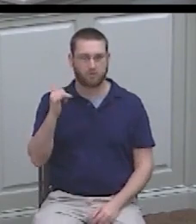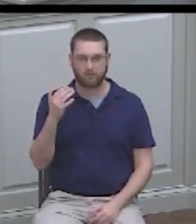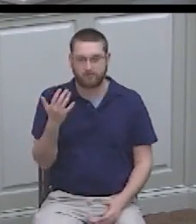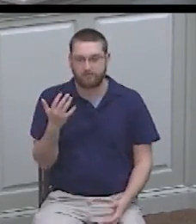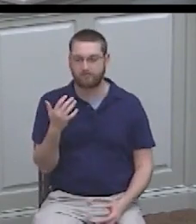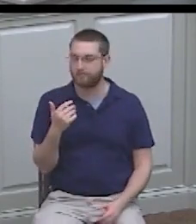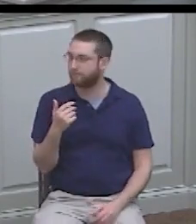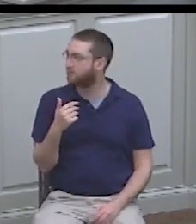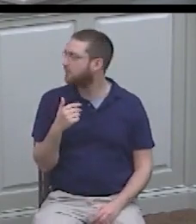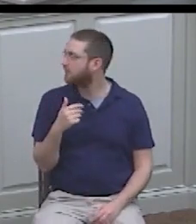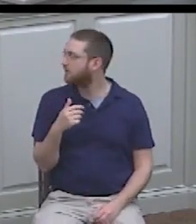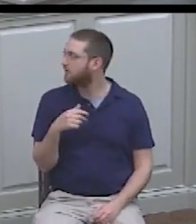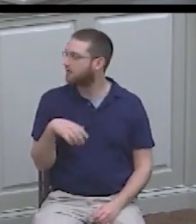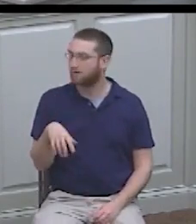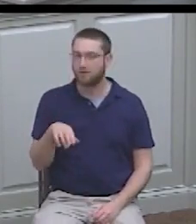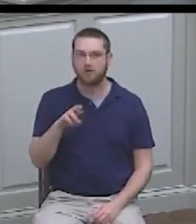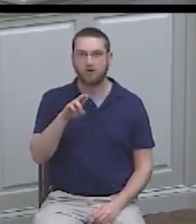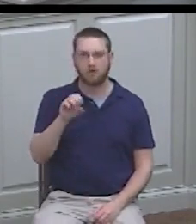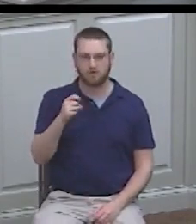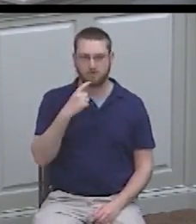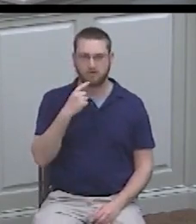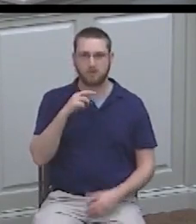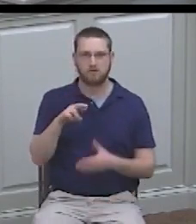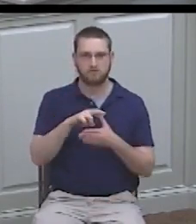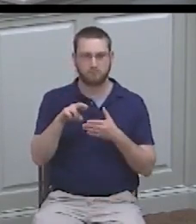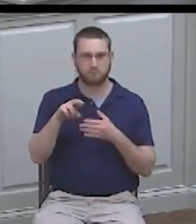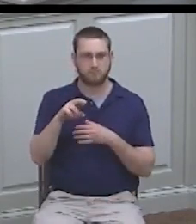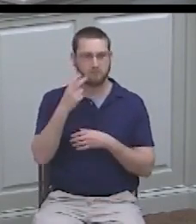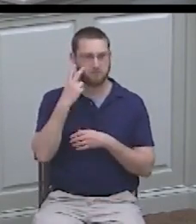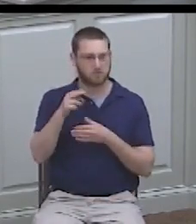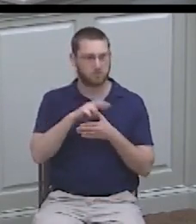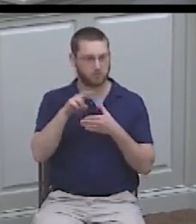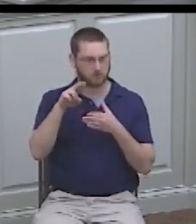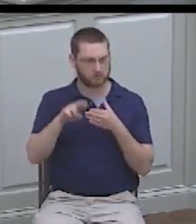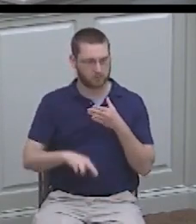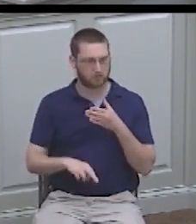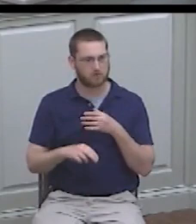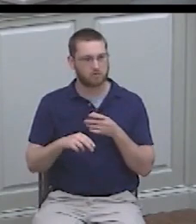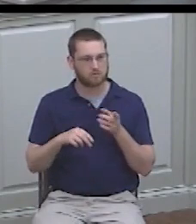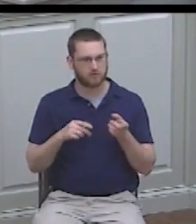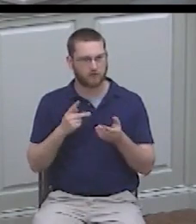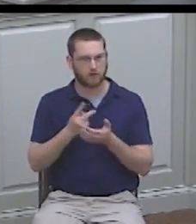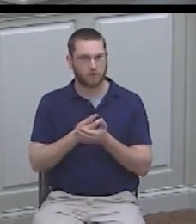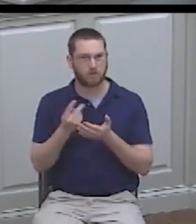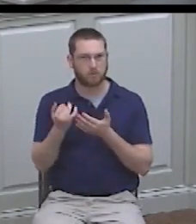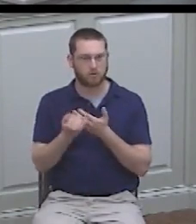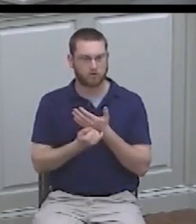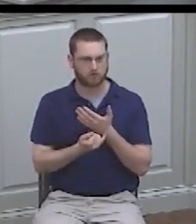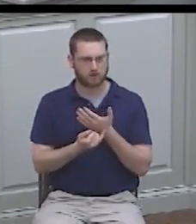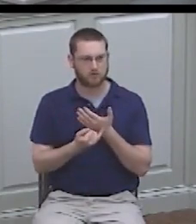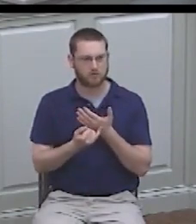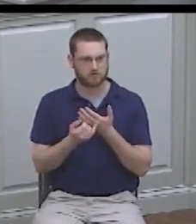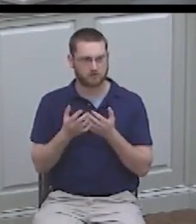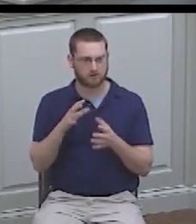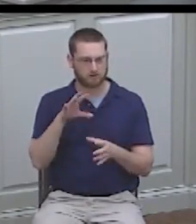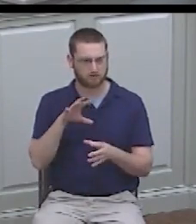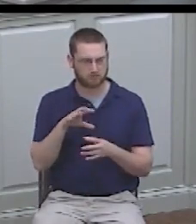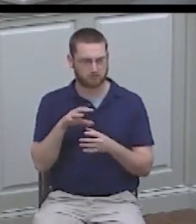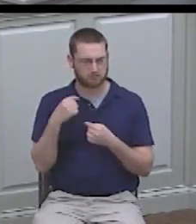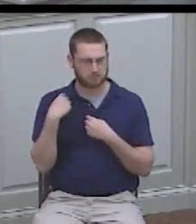Yeah. In which we got to see results. You can correct me if I'm wrong, Anthony, but I think that project's in 20 years or better. Is that